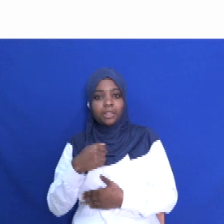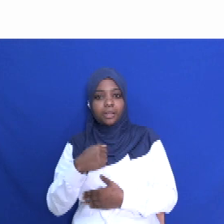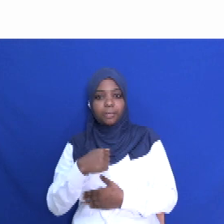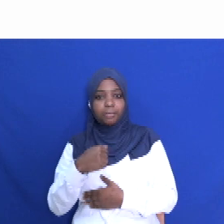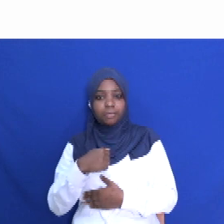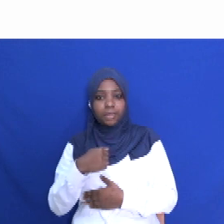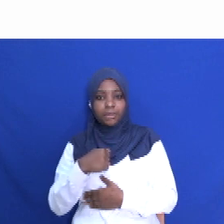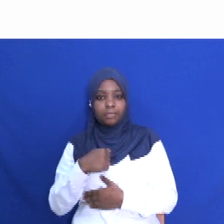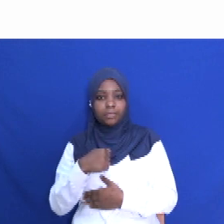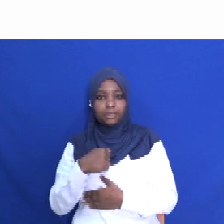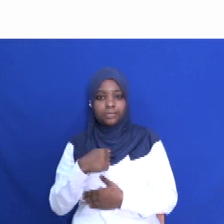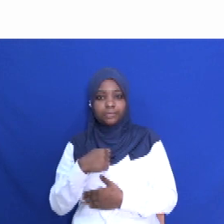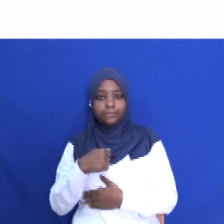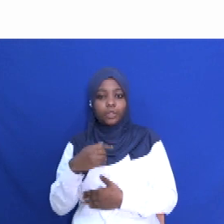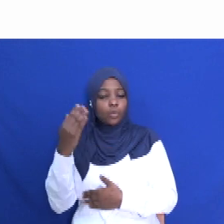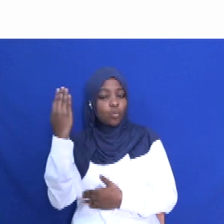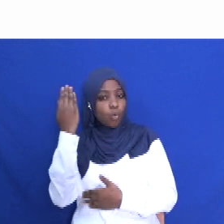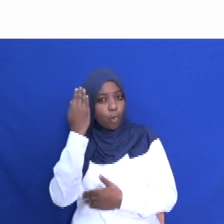carefully.